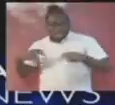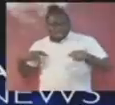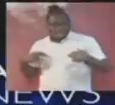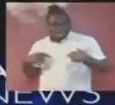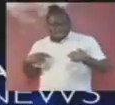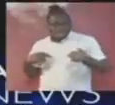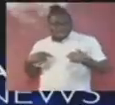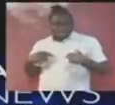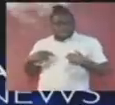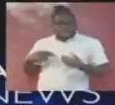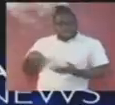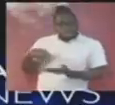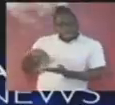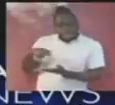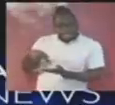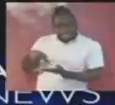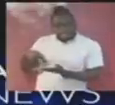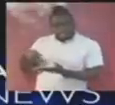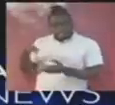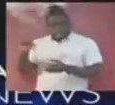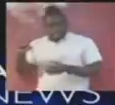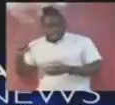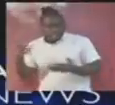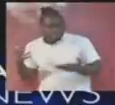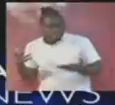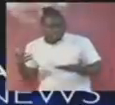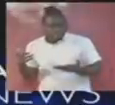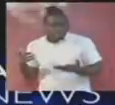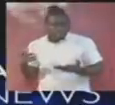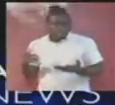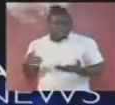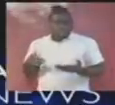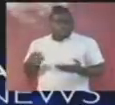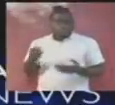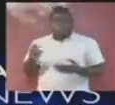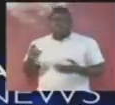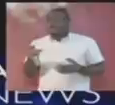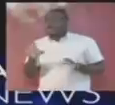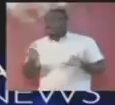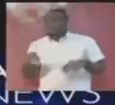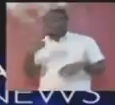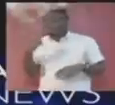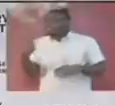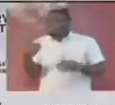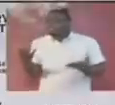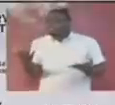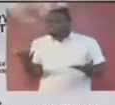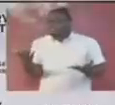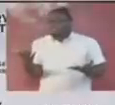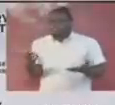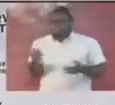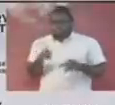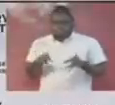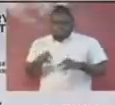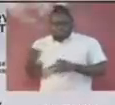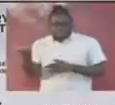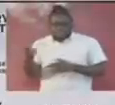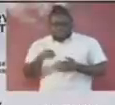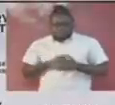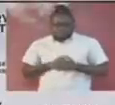advice you will have for these people who, are missing their carnival? Okay, let me just jump in on the first